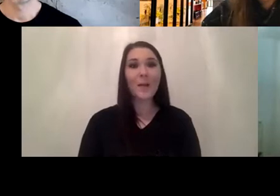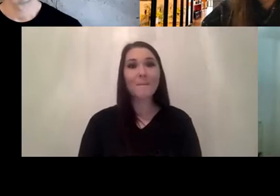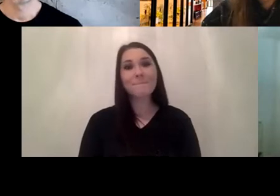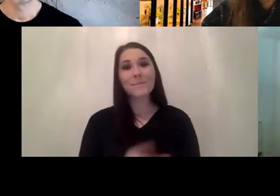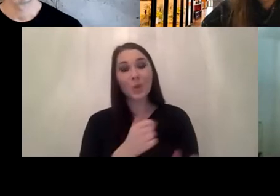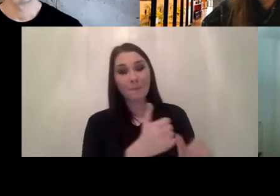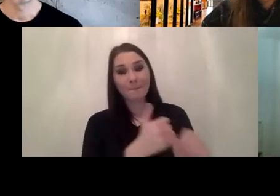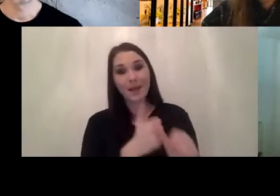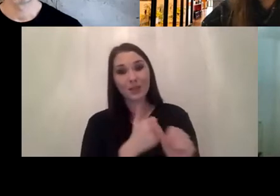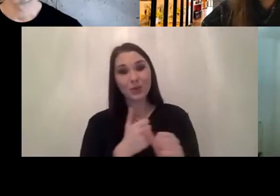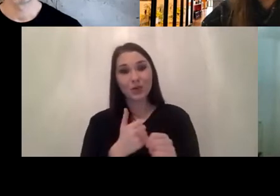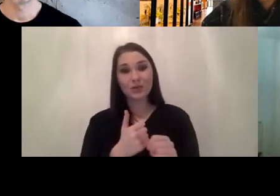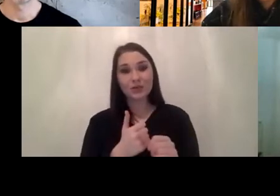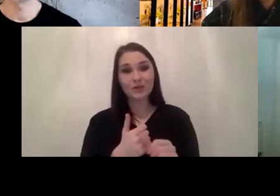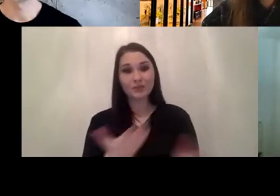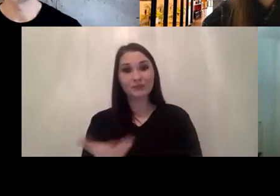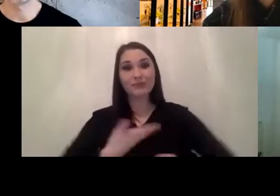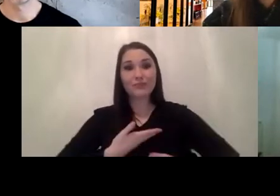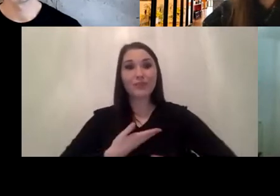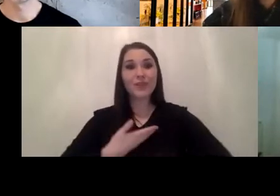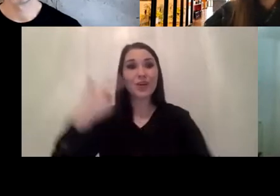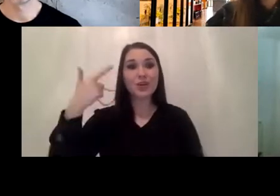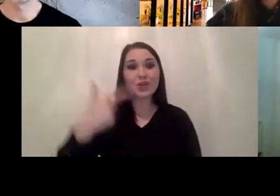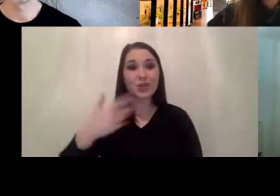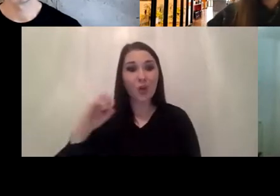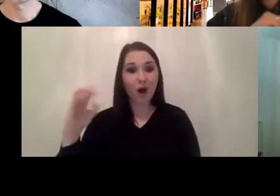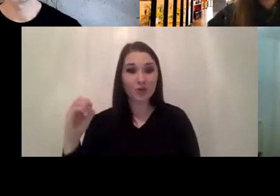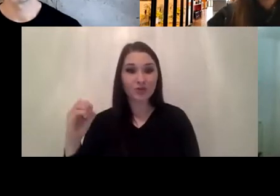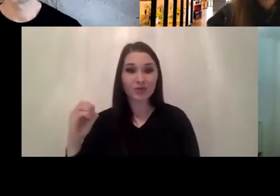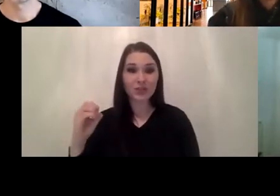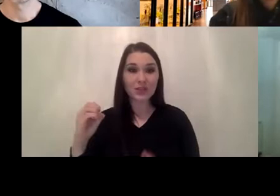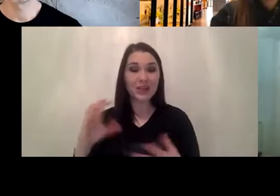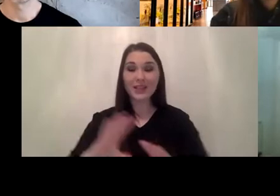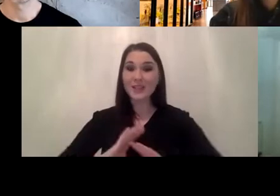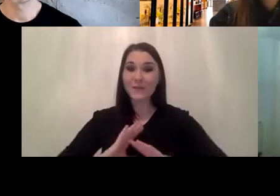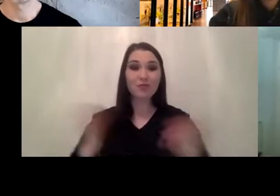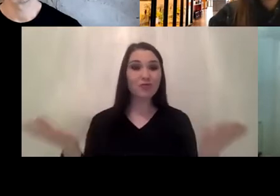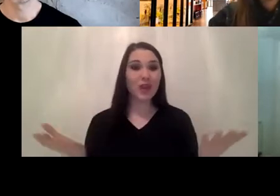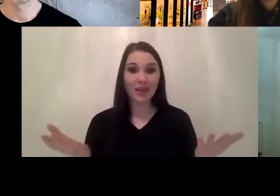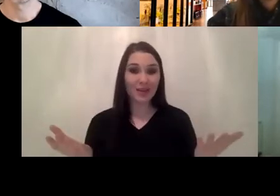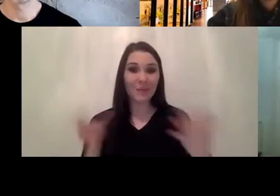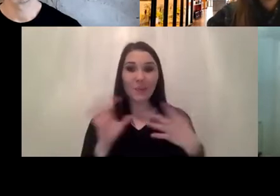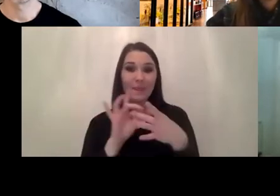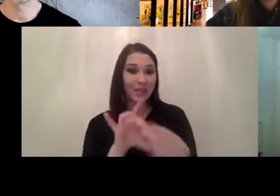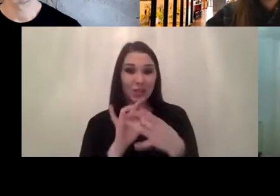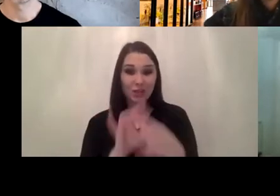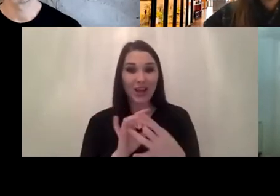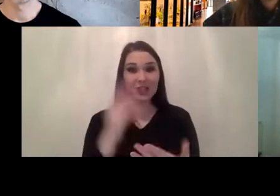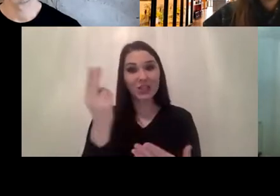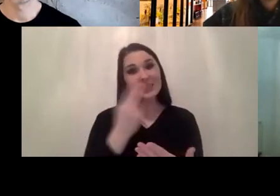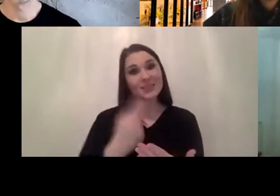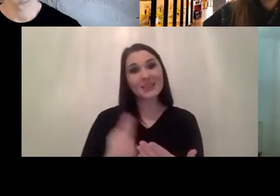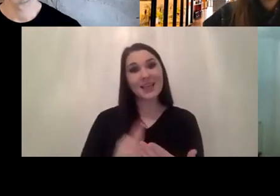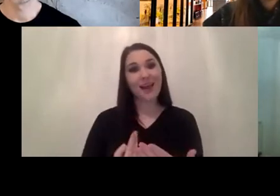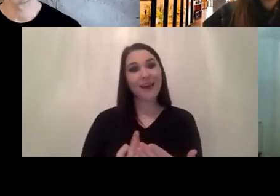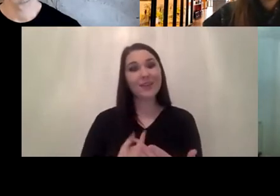given over 200 sessions since last July, and it's all free. He's the interactive design lead at Apple. So it's